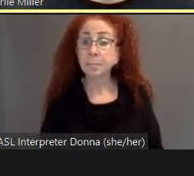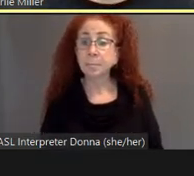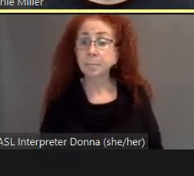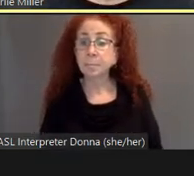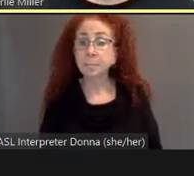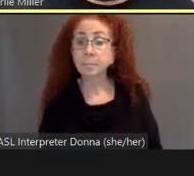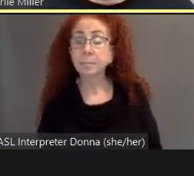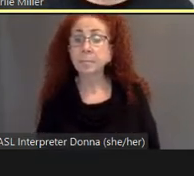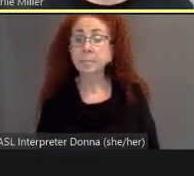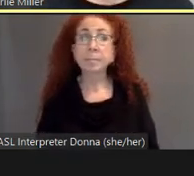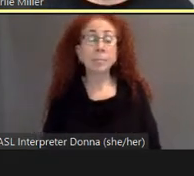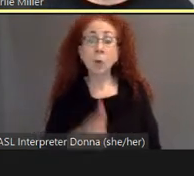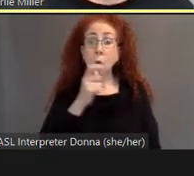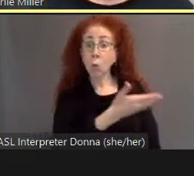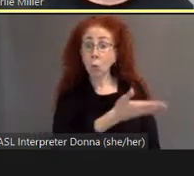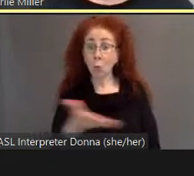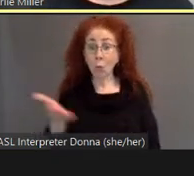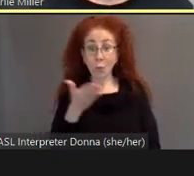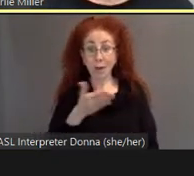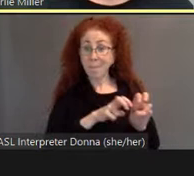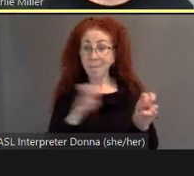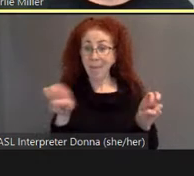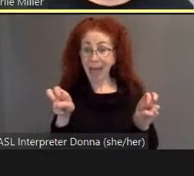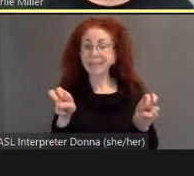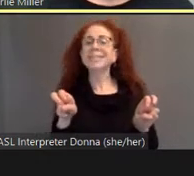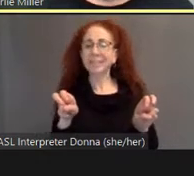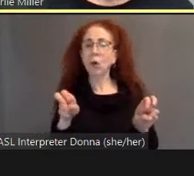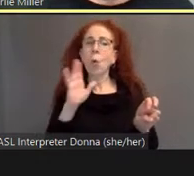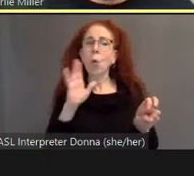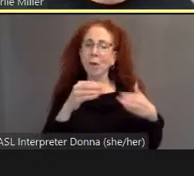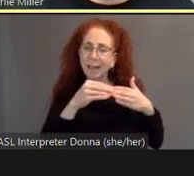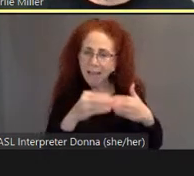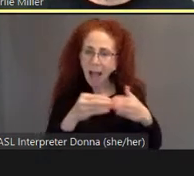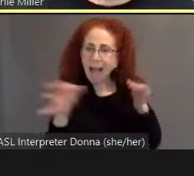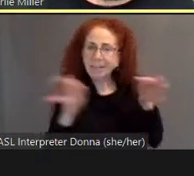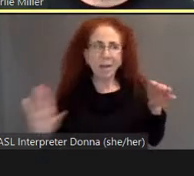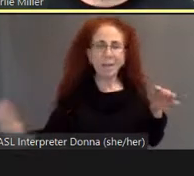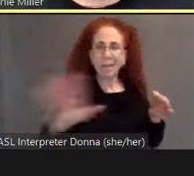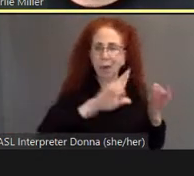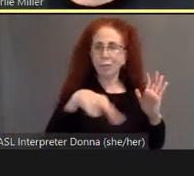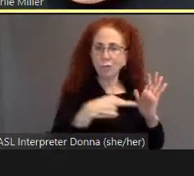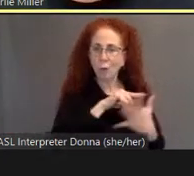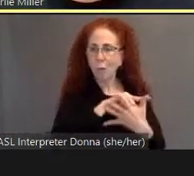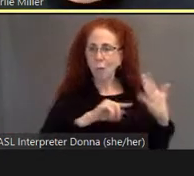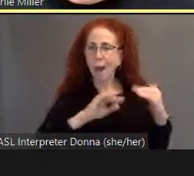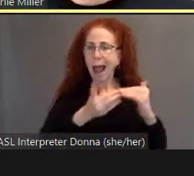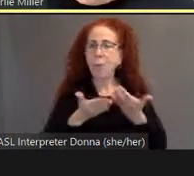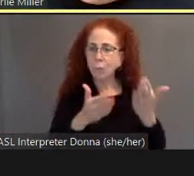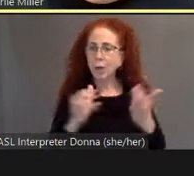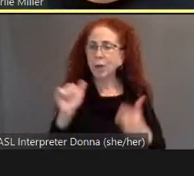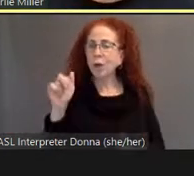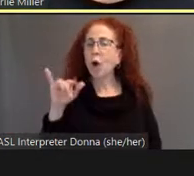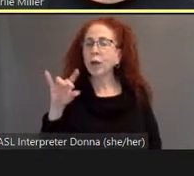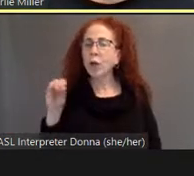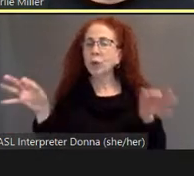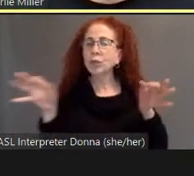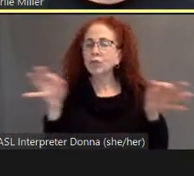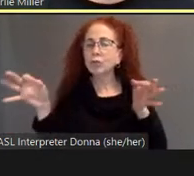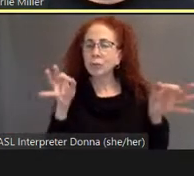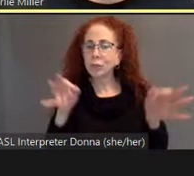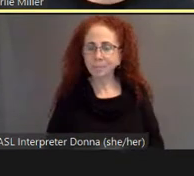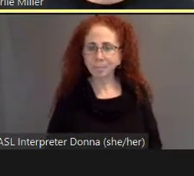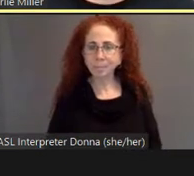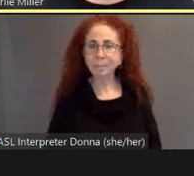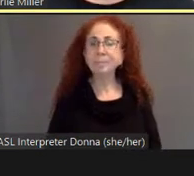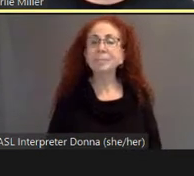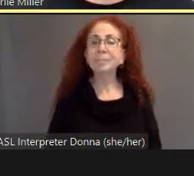Each of our panelists today have been invited to guide us through their process and role in bringing audio description into being. Each